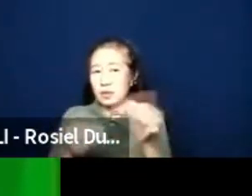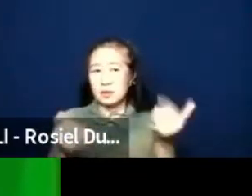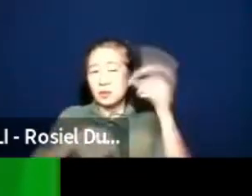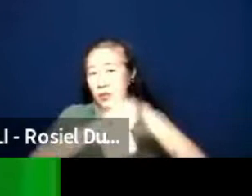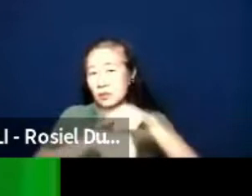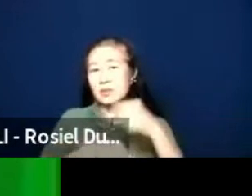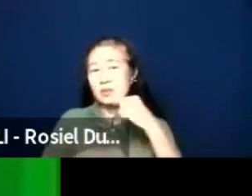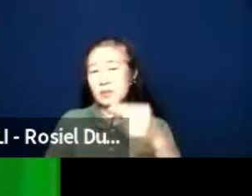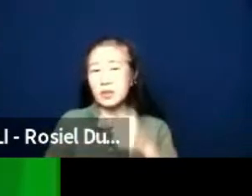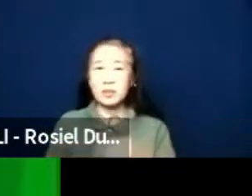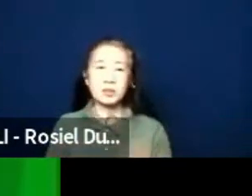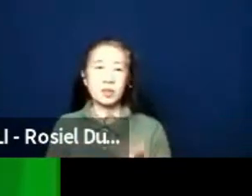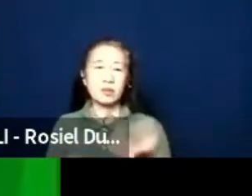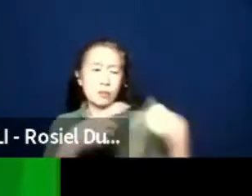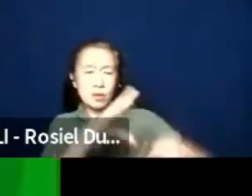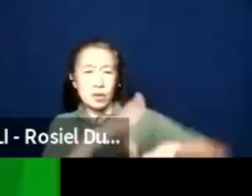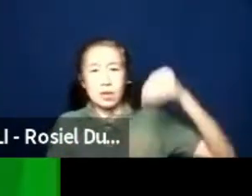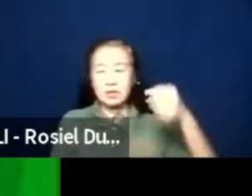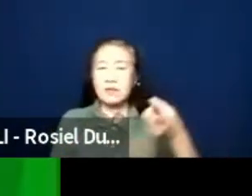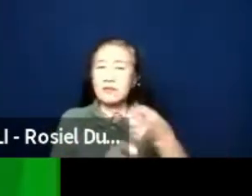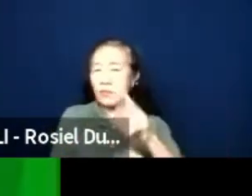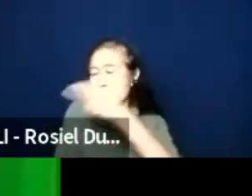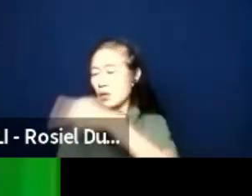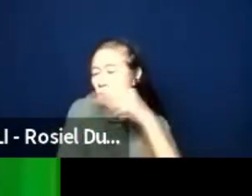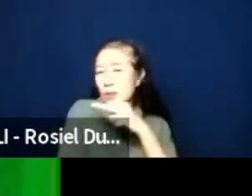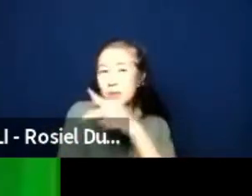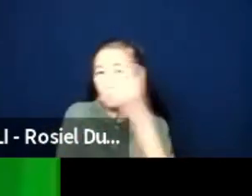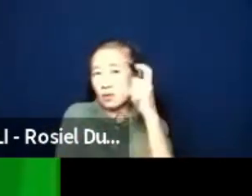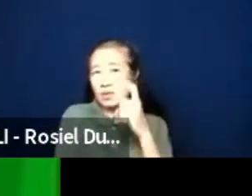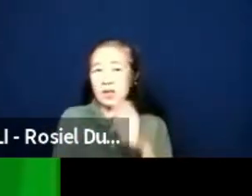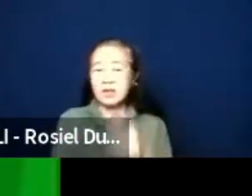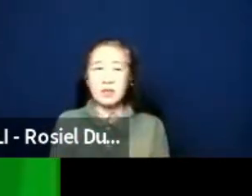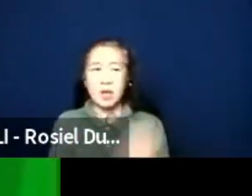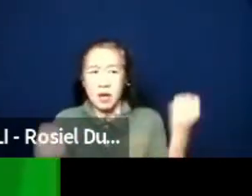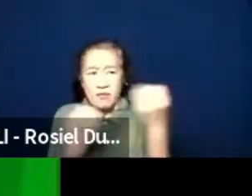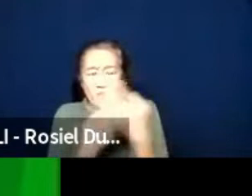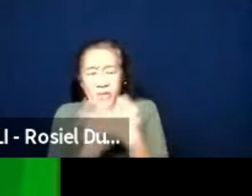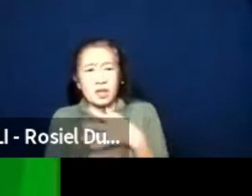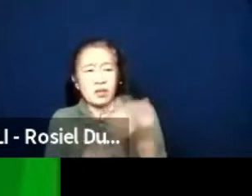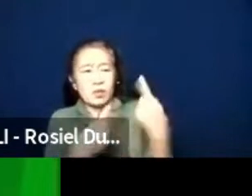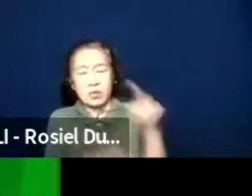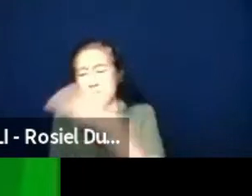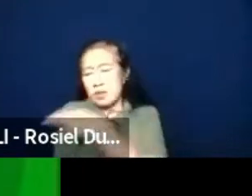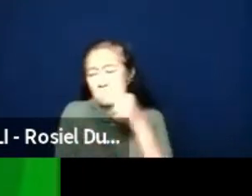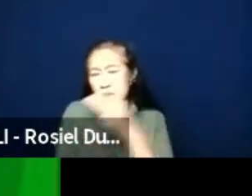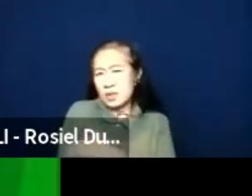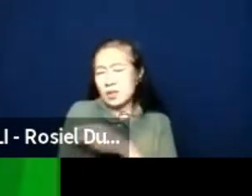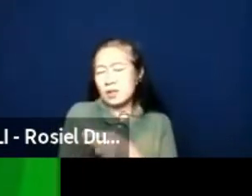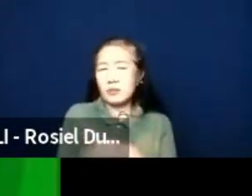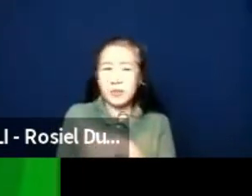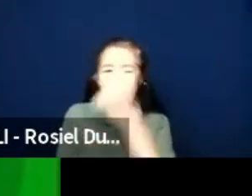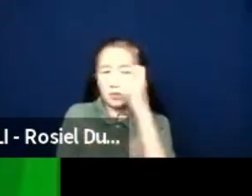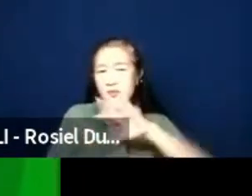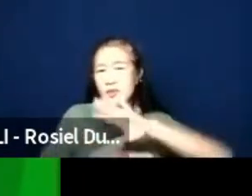seeing an uptick in out-of-hospital cardiac arrests, likely due to the fact that people are afraid to go to the hospital during the COVID-19 crisis. There